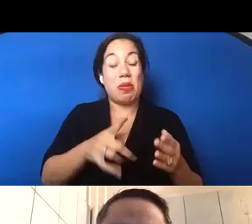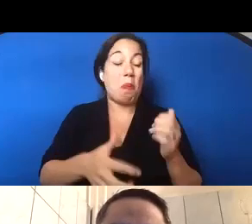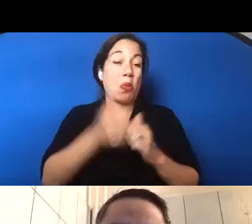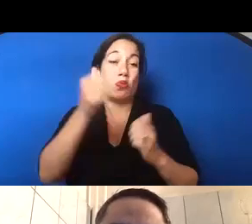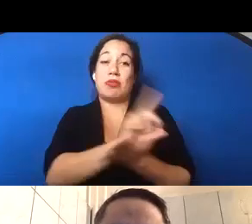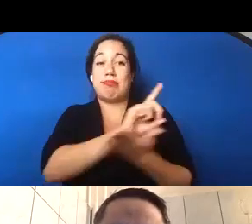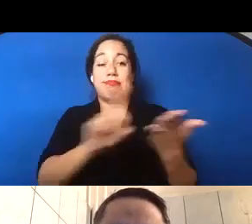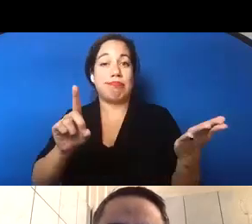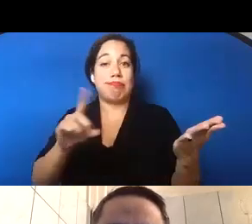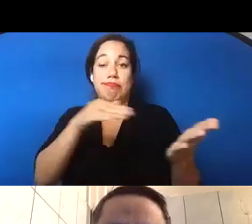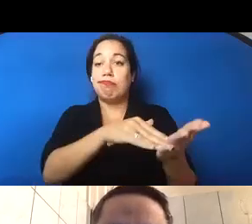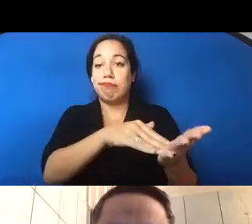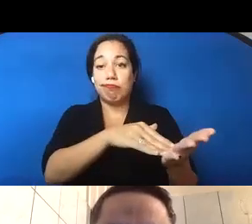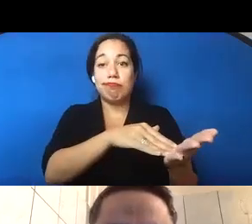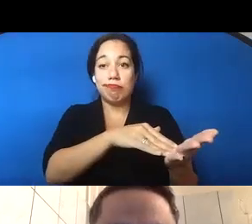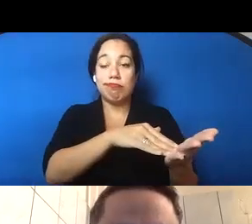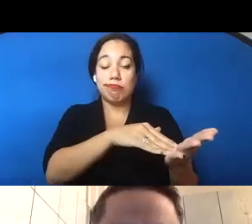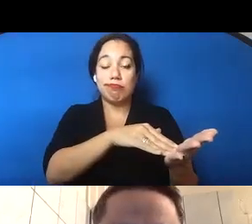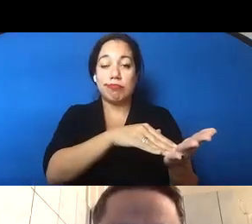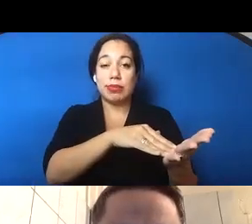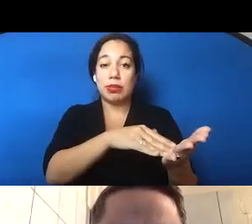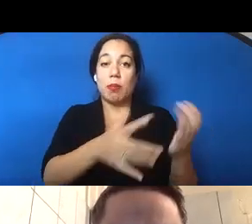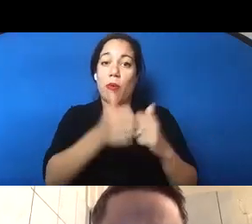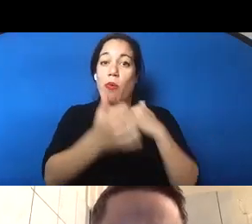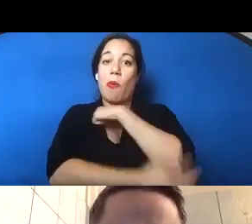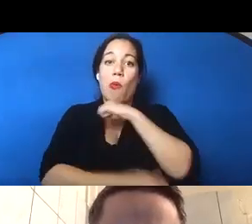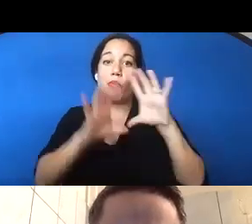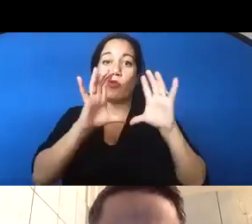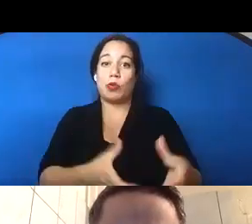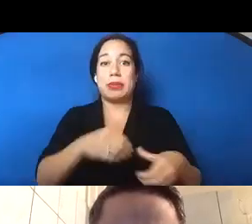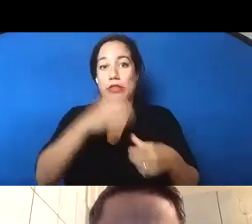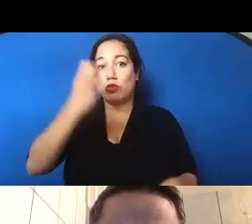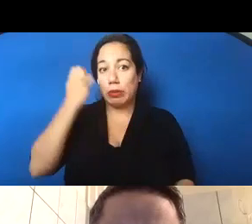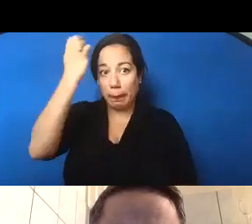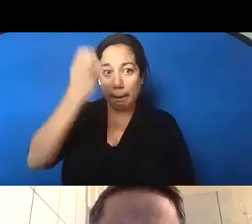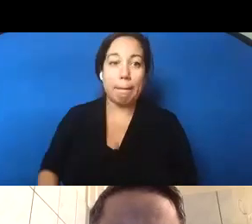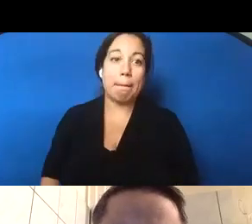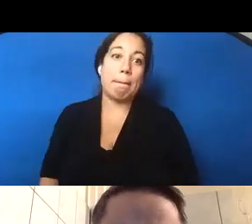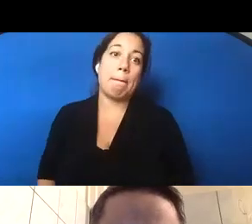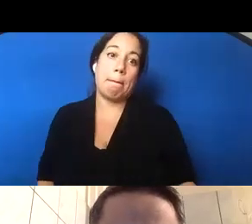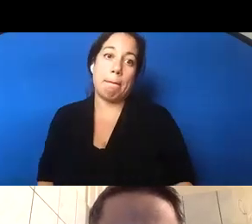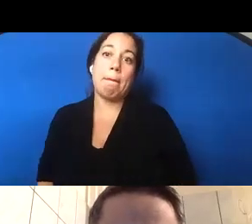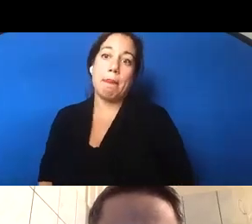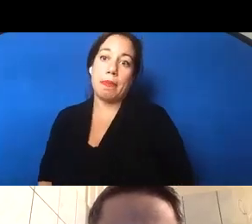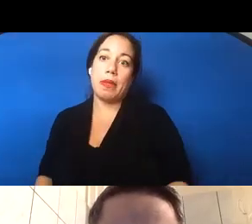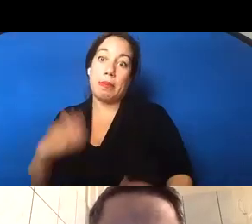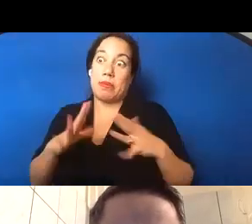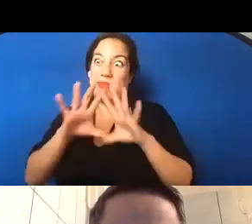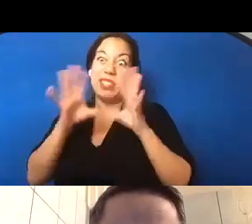against and among the most impoverished groups in Europe, and probably even in the